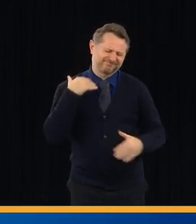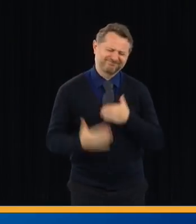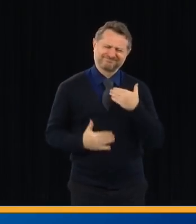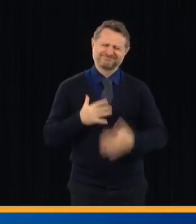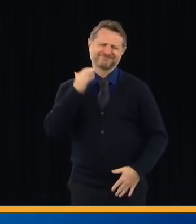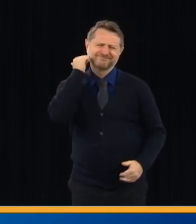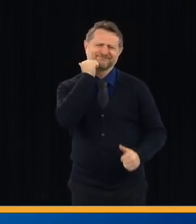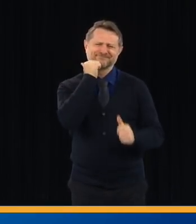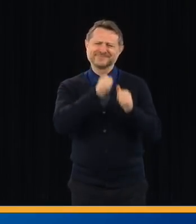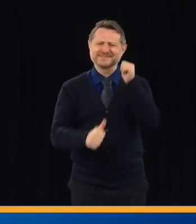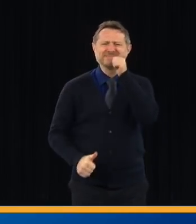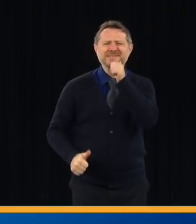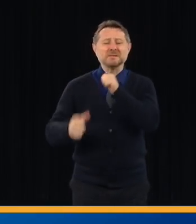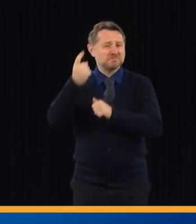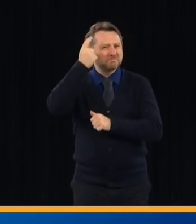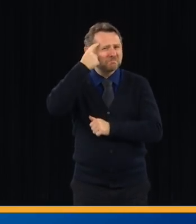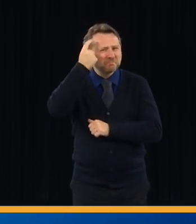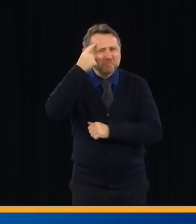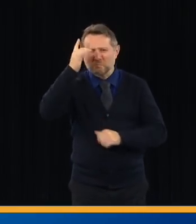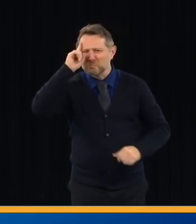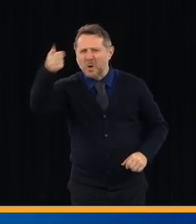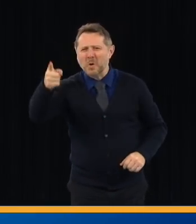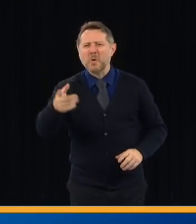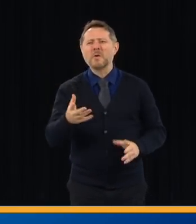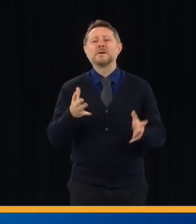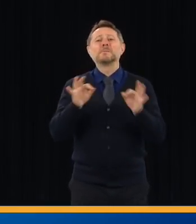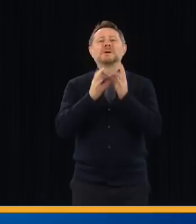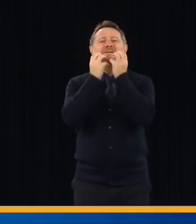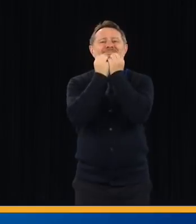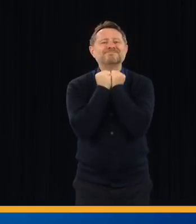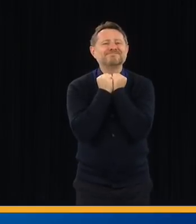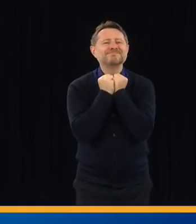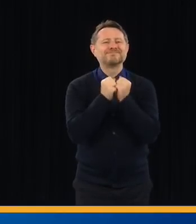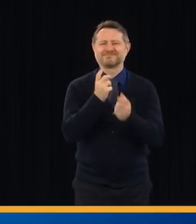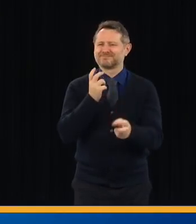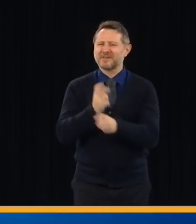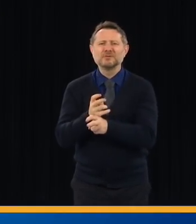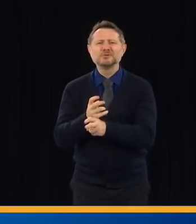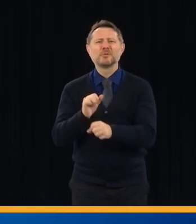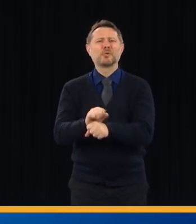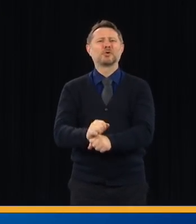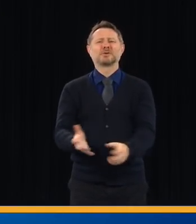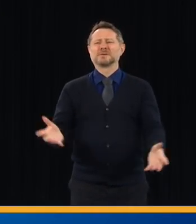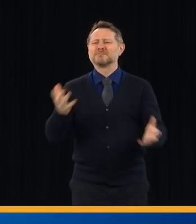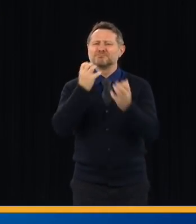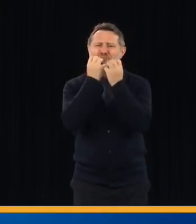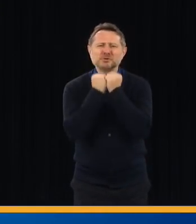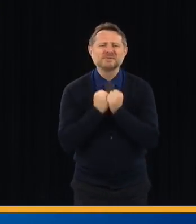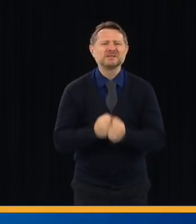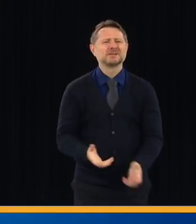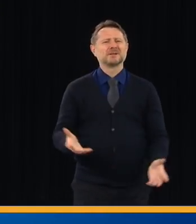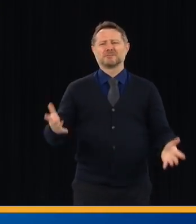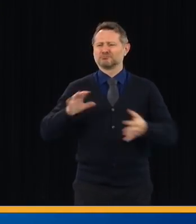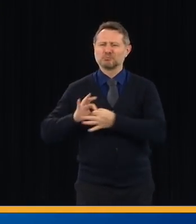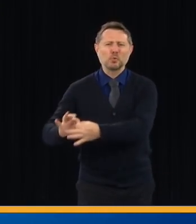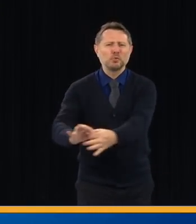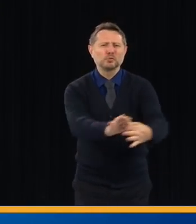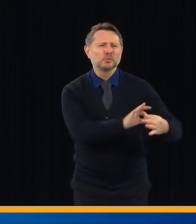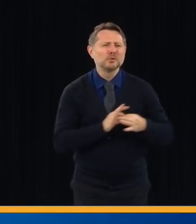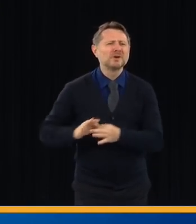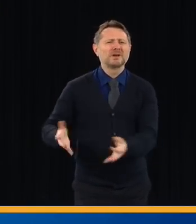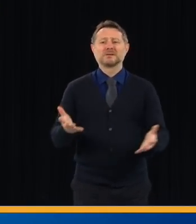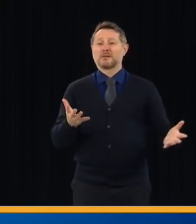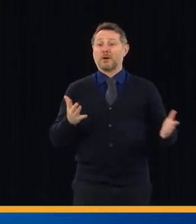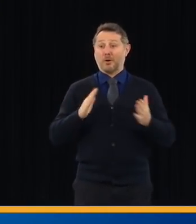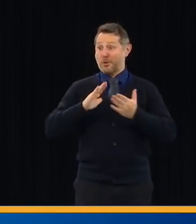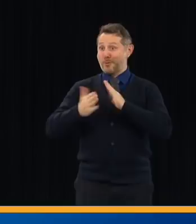intelligently, saving as many lives as you can. And that's hard work, and that's perseverance, and that's mutuality, and that's community, and